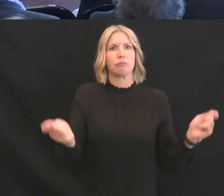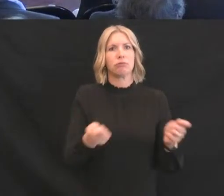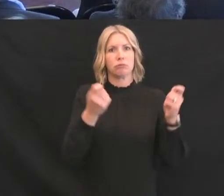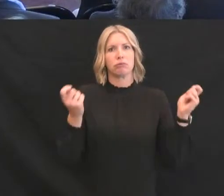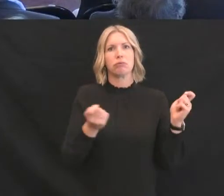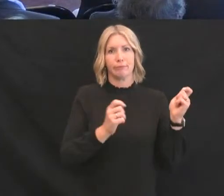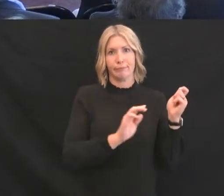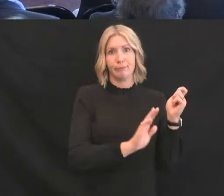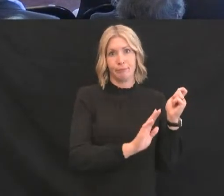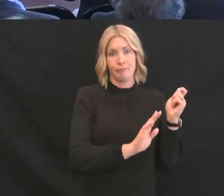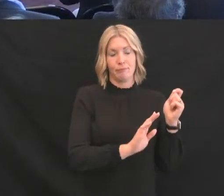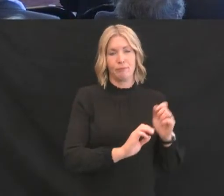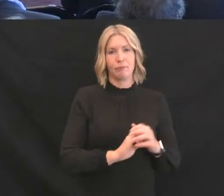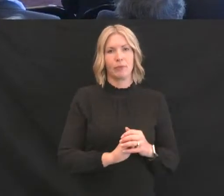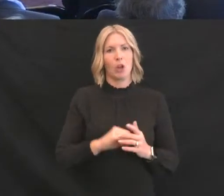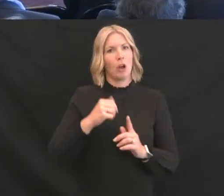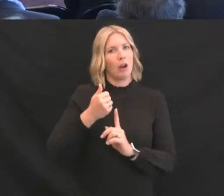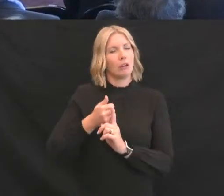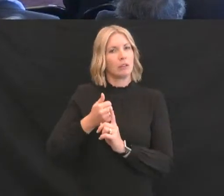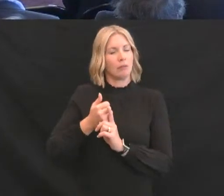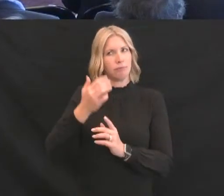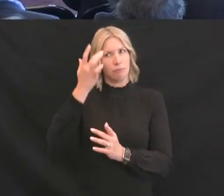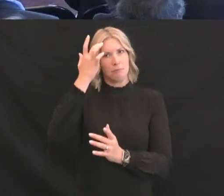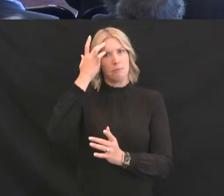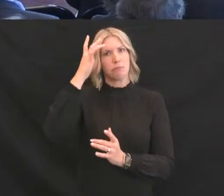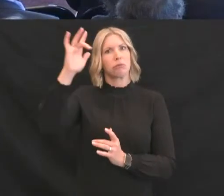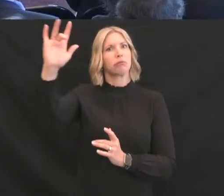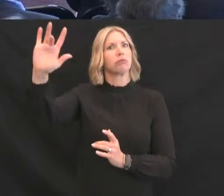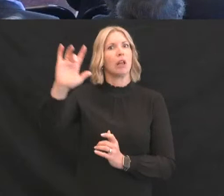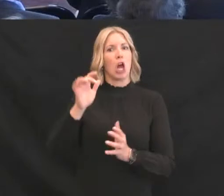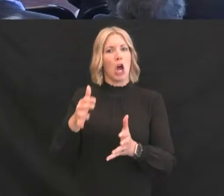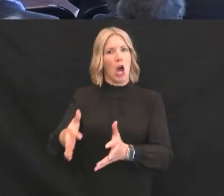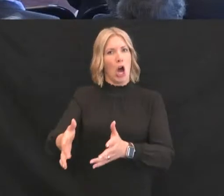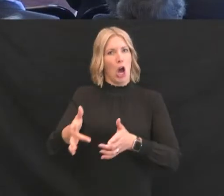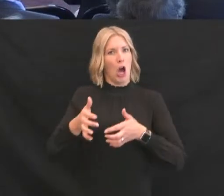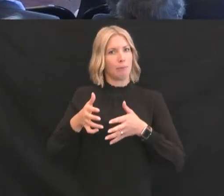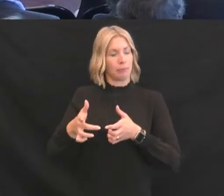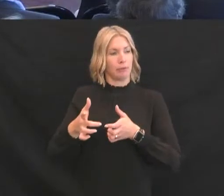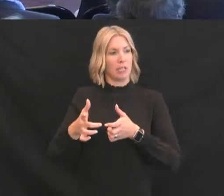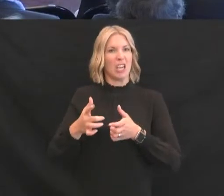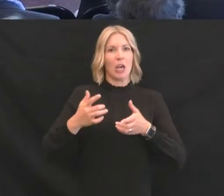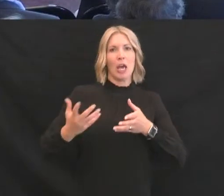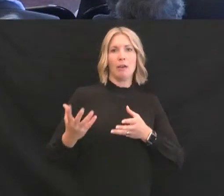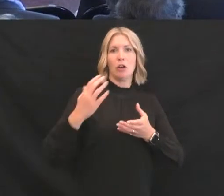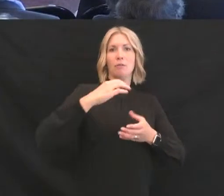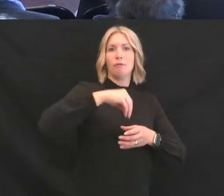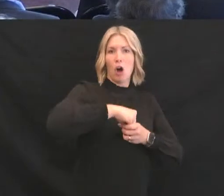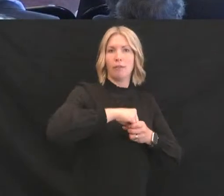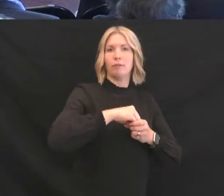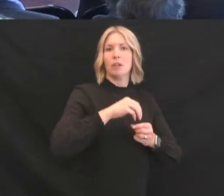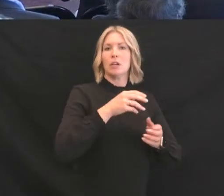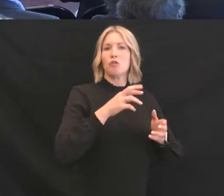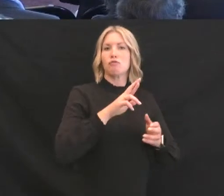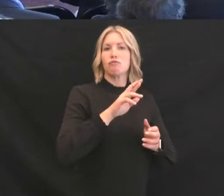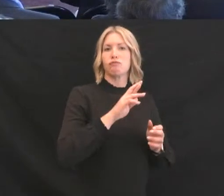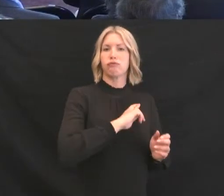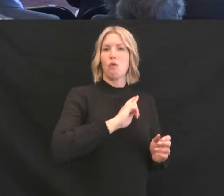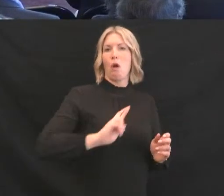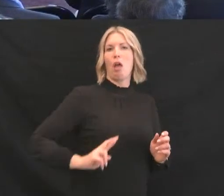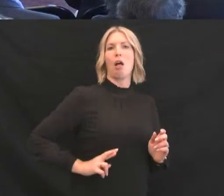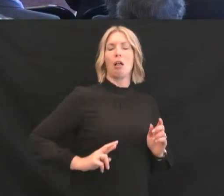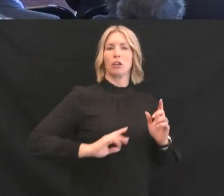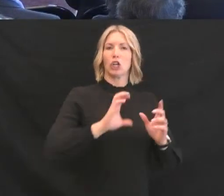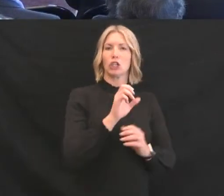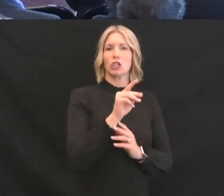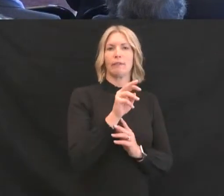in establishing the harp department at the Royal Conservatory in Toronto, performed with the Toronto Symphony and